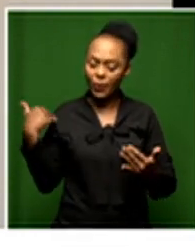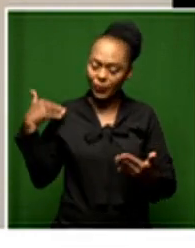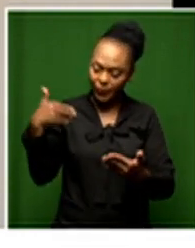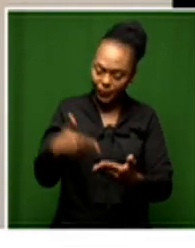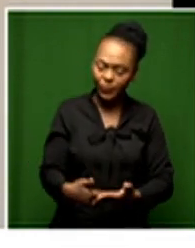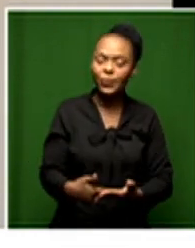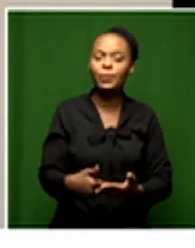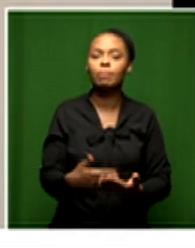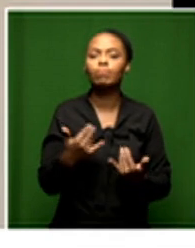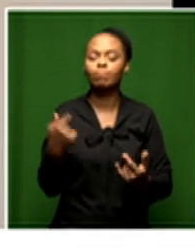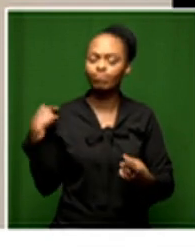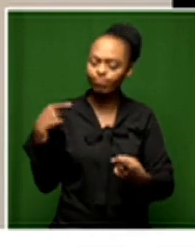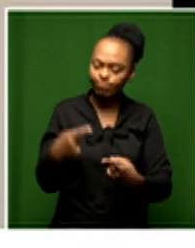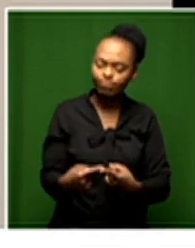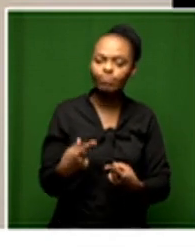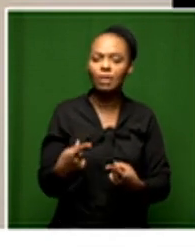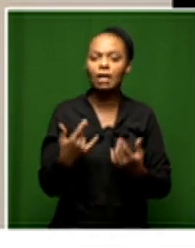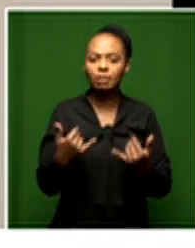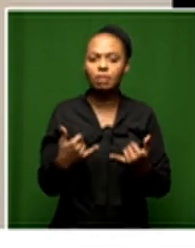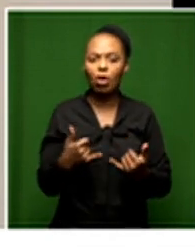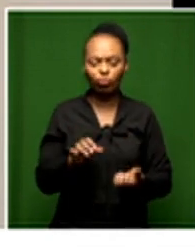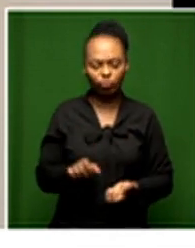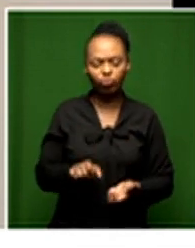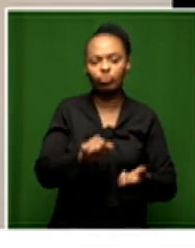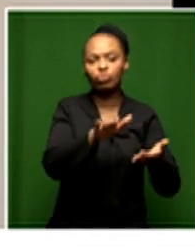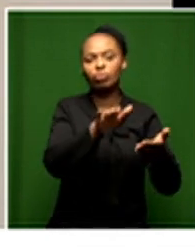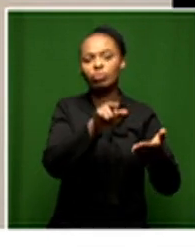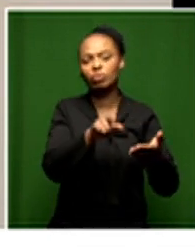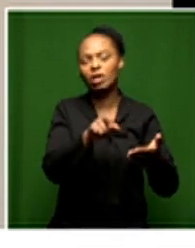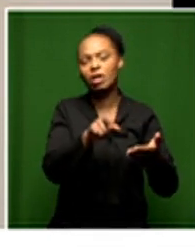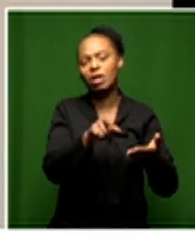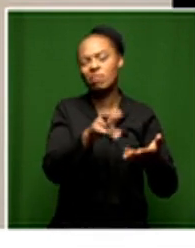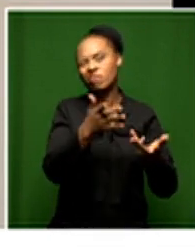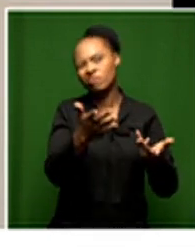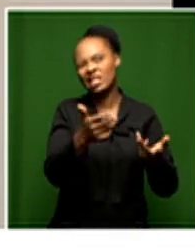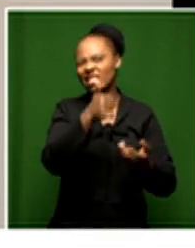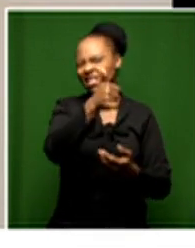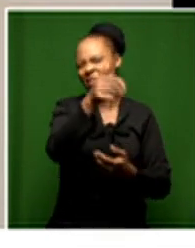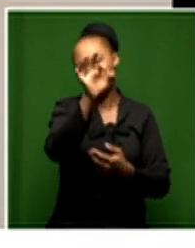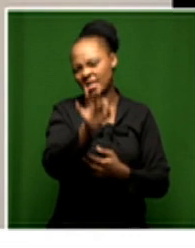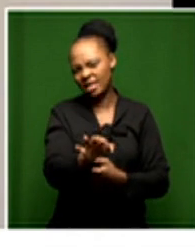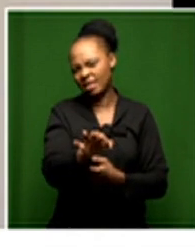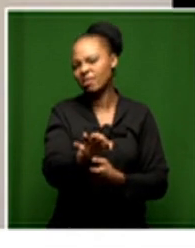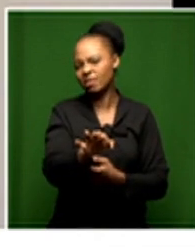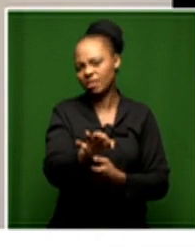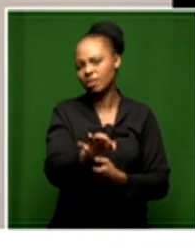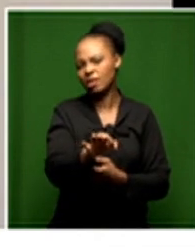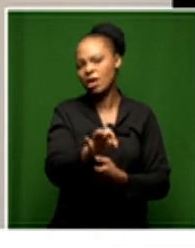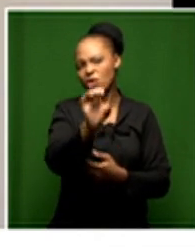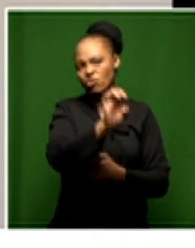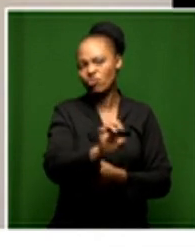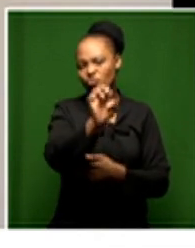able to provide vaccines to almost 6%, I think, of our